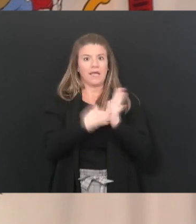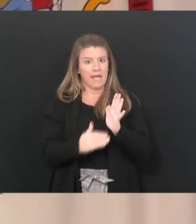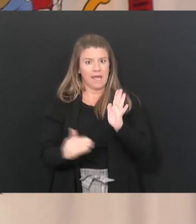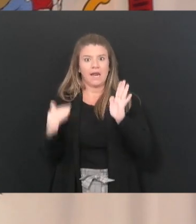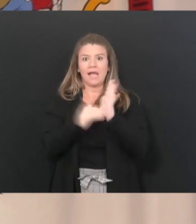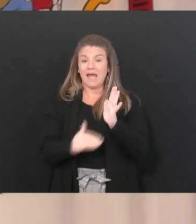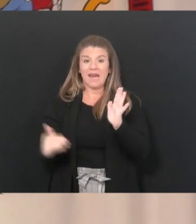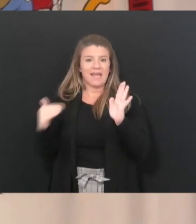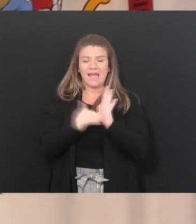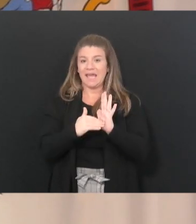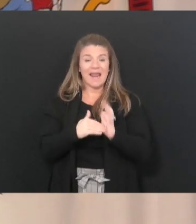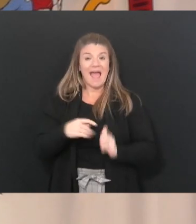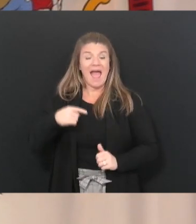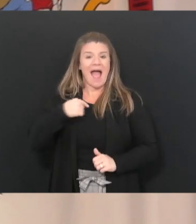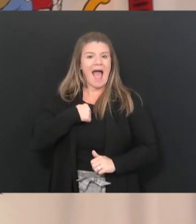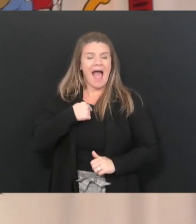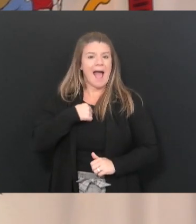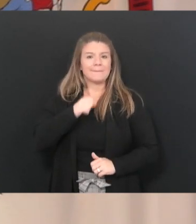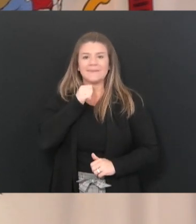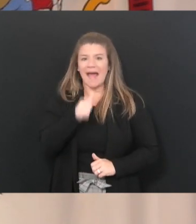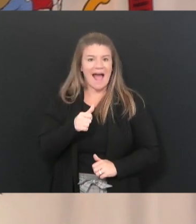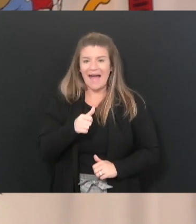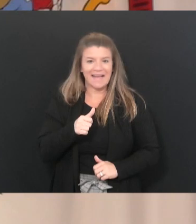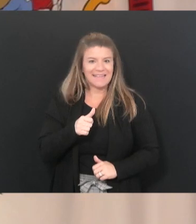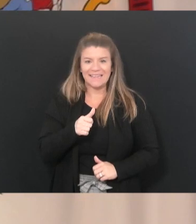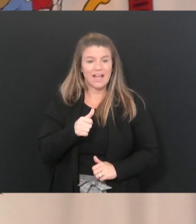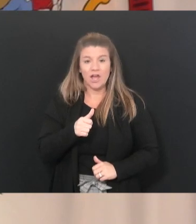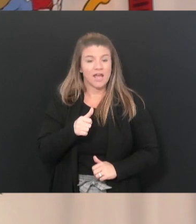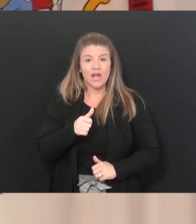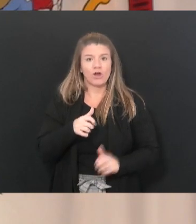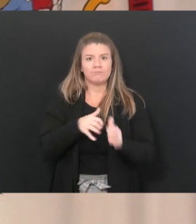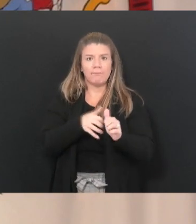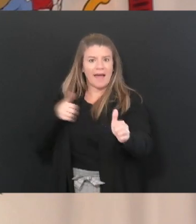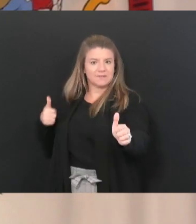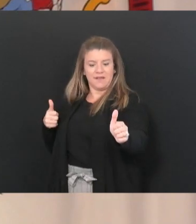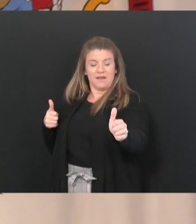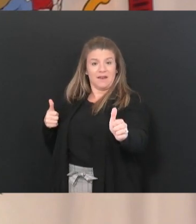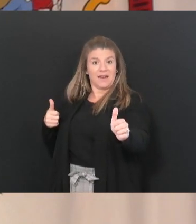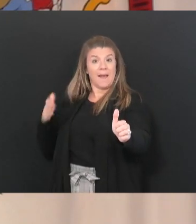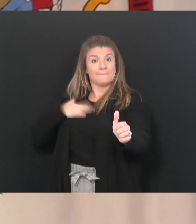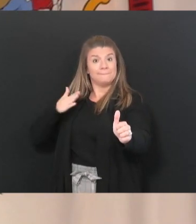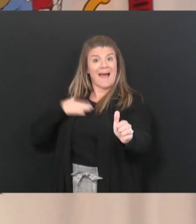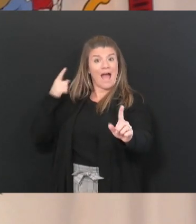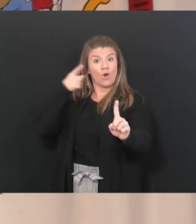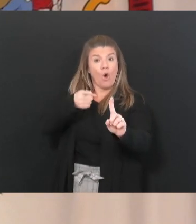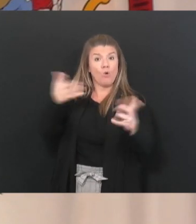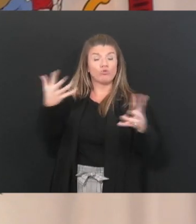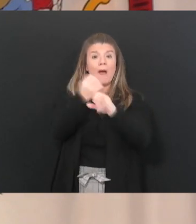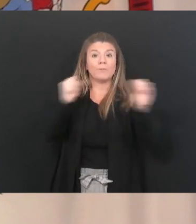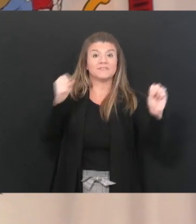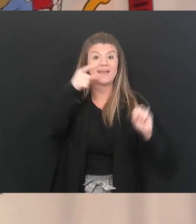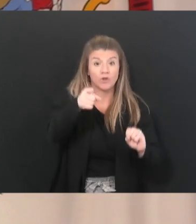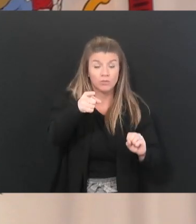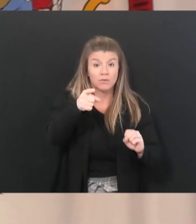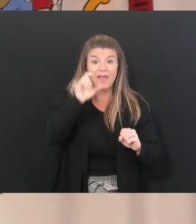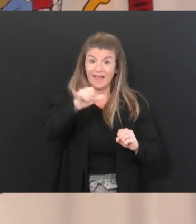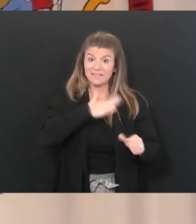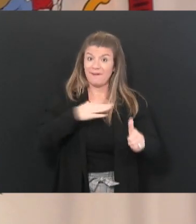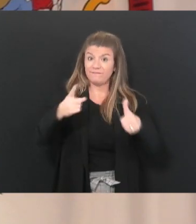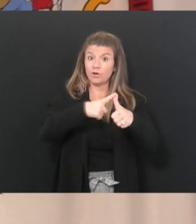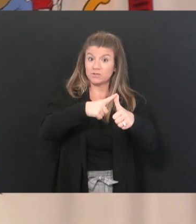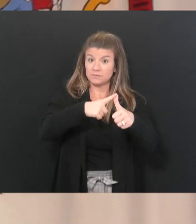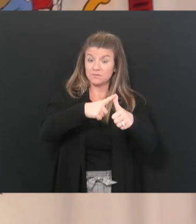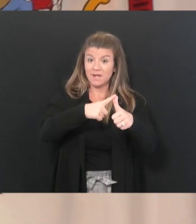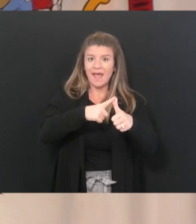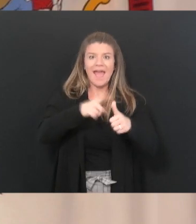I'm not going to back away in any way from protecting you and listening to our medical experts. But